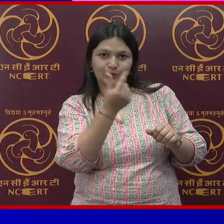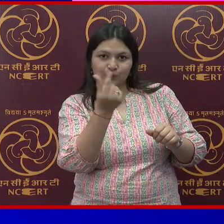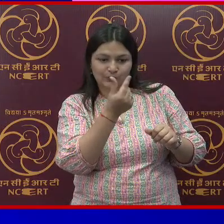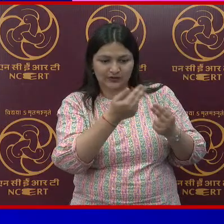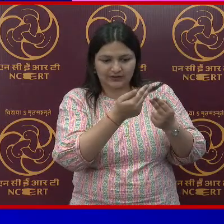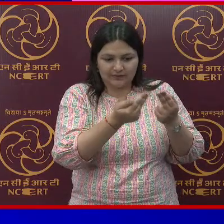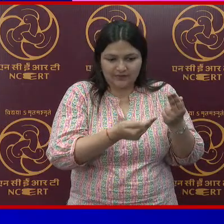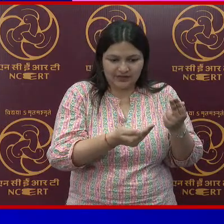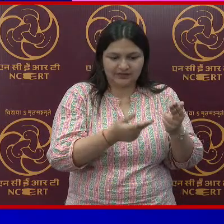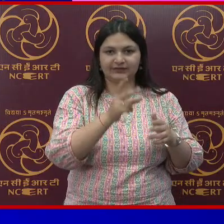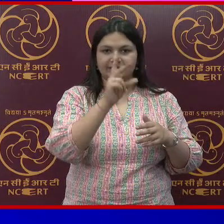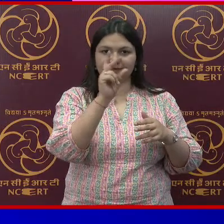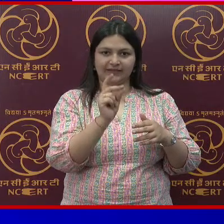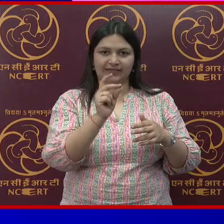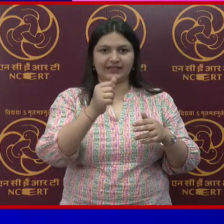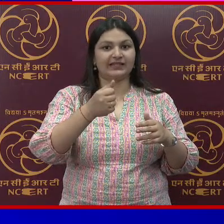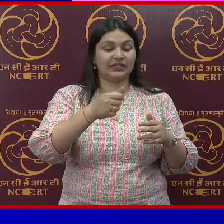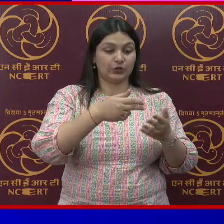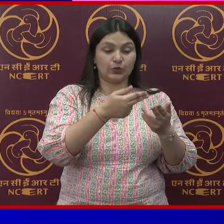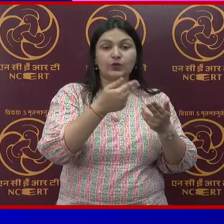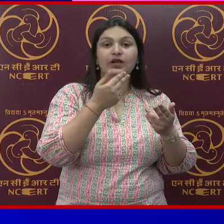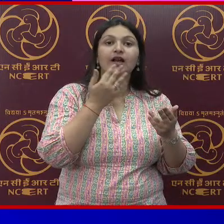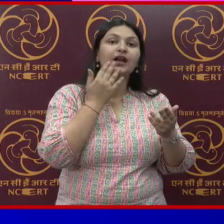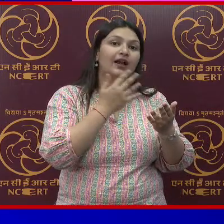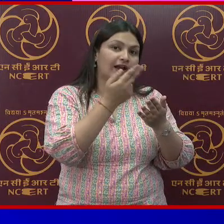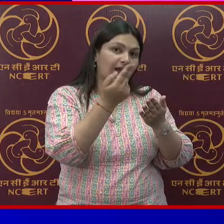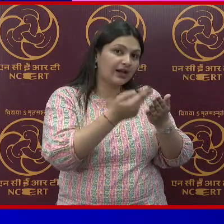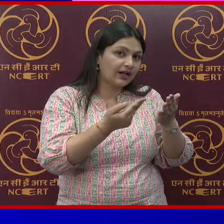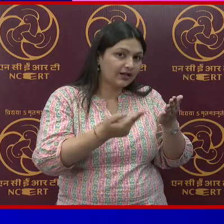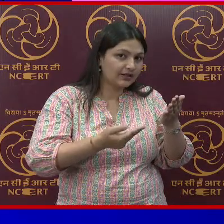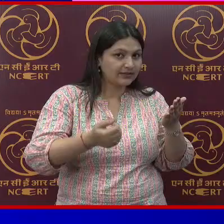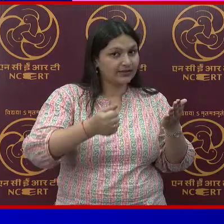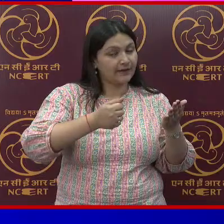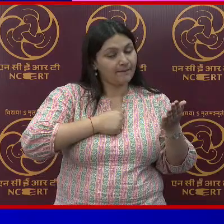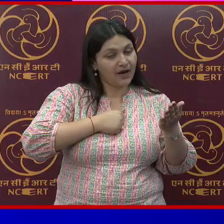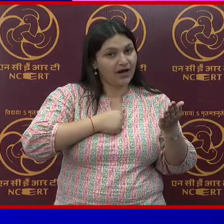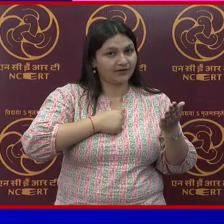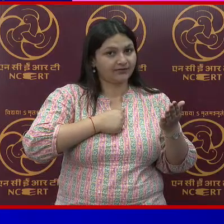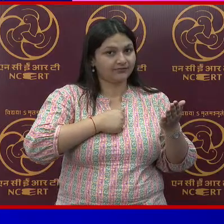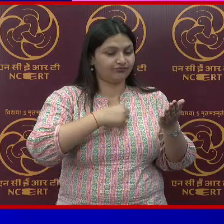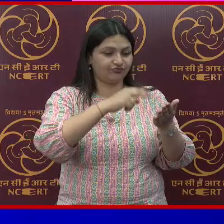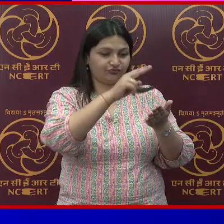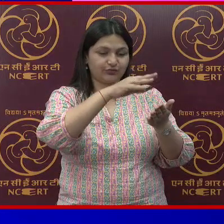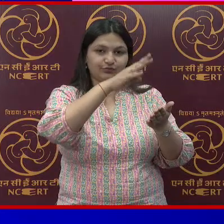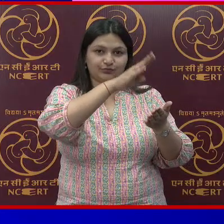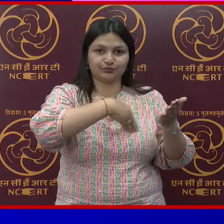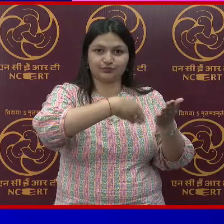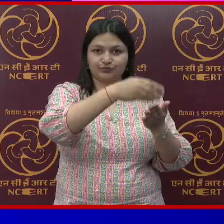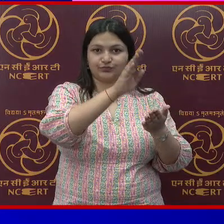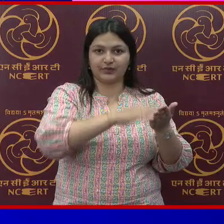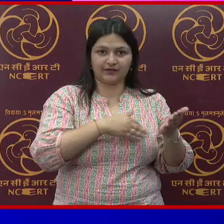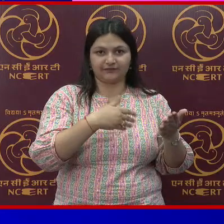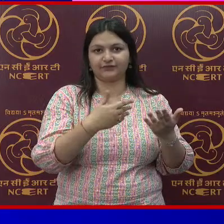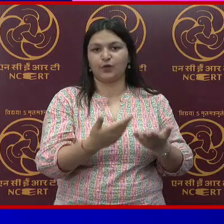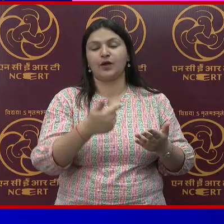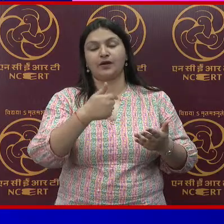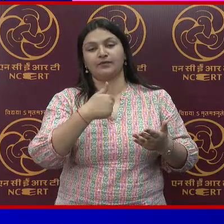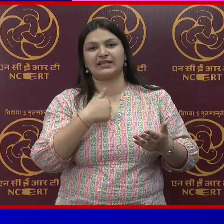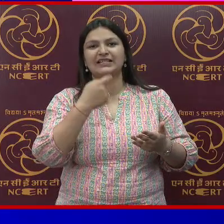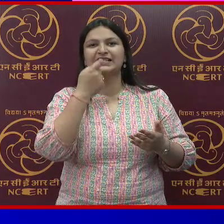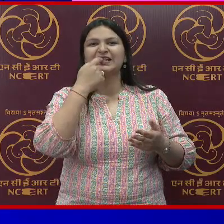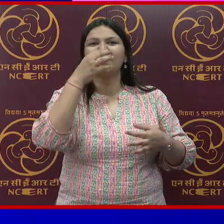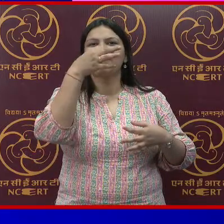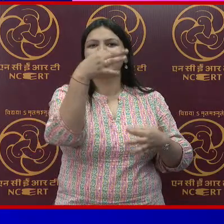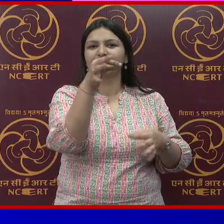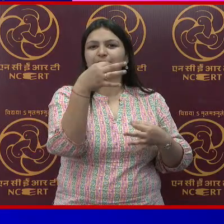the googly eye on it. Yes. I bought it from the market, Okay. and I used a white paper, Okay.